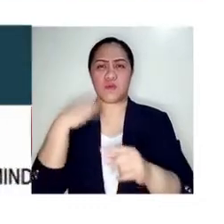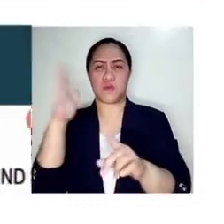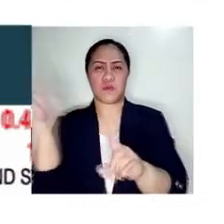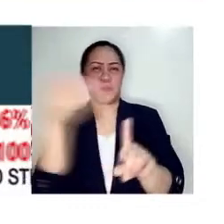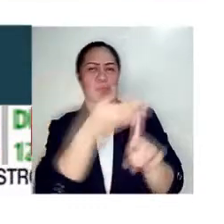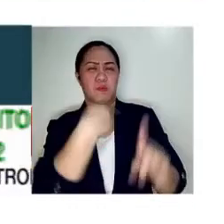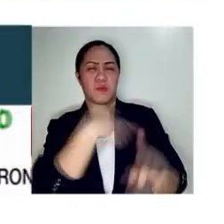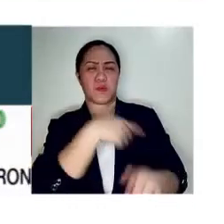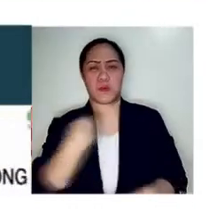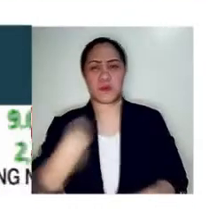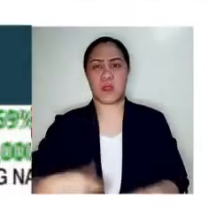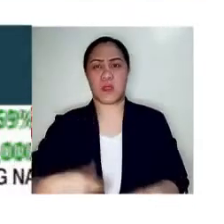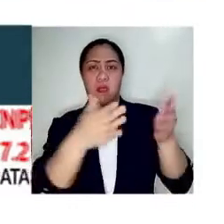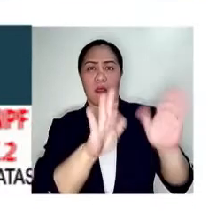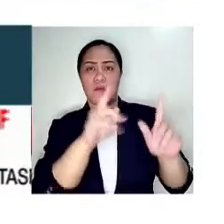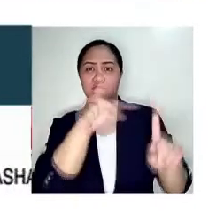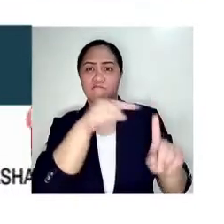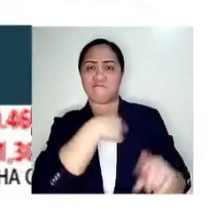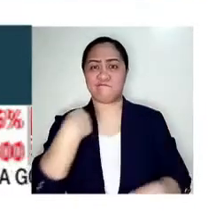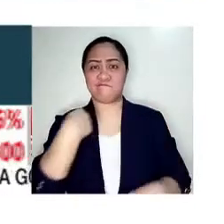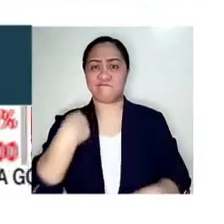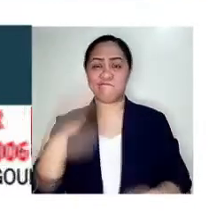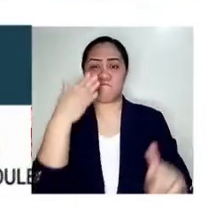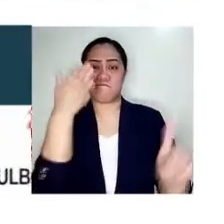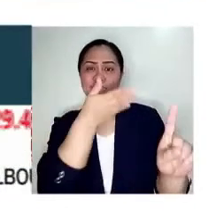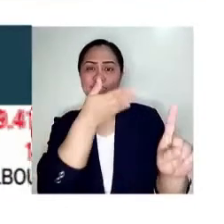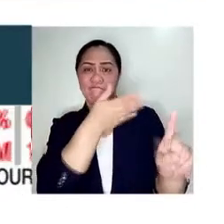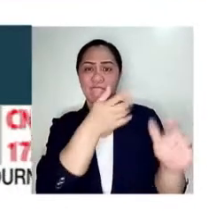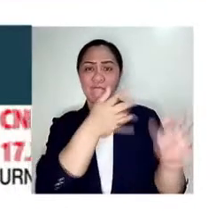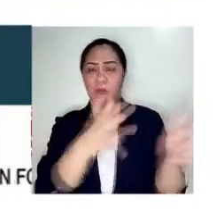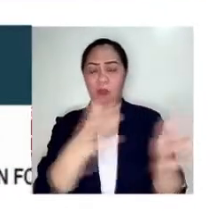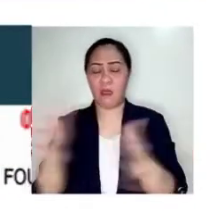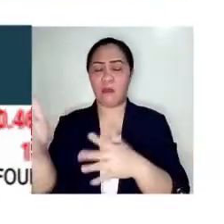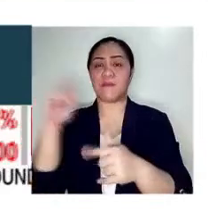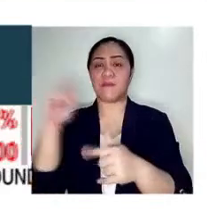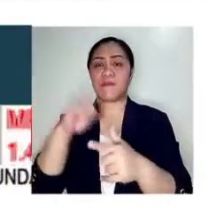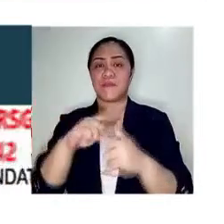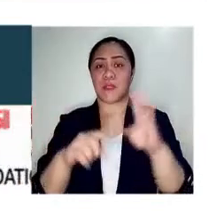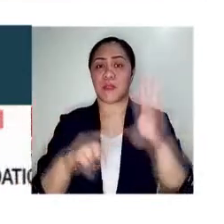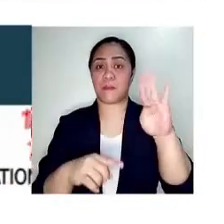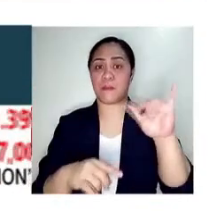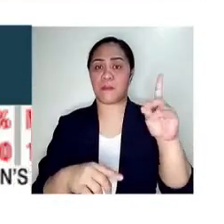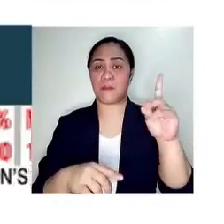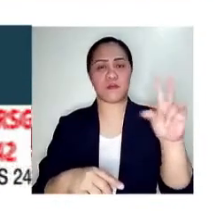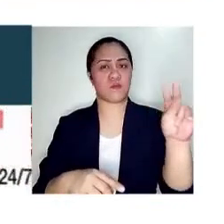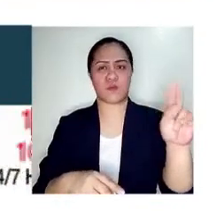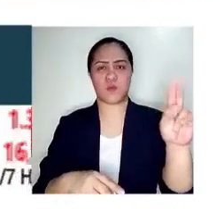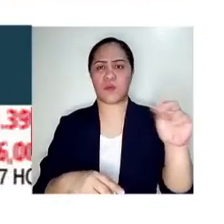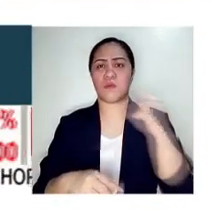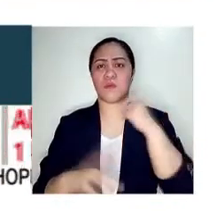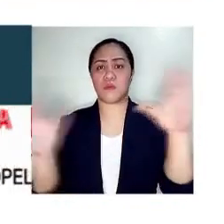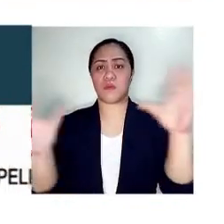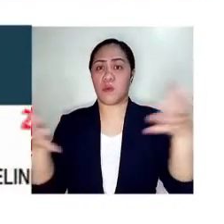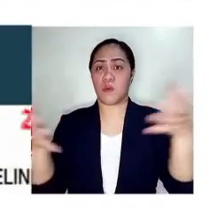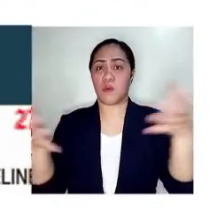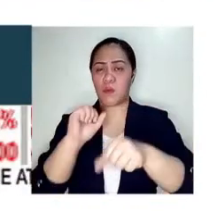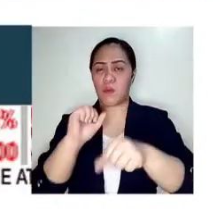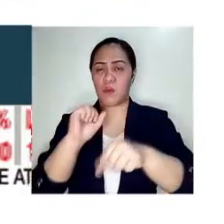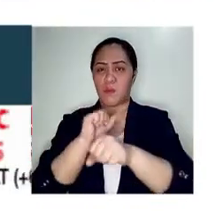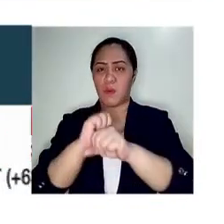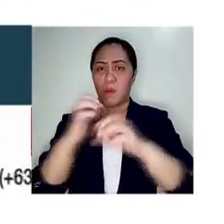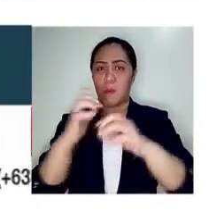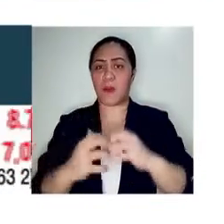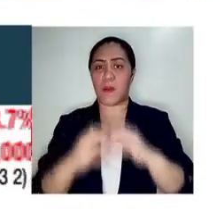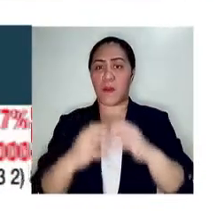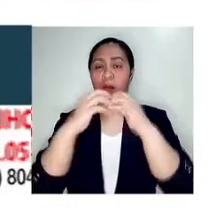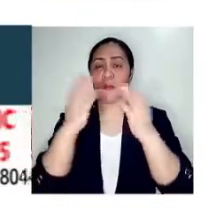China to lie to them. And now Biden says, now more than ever, we need to work together. And he assigned an executive action, sent a letter to the World Health